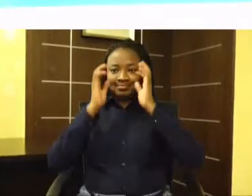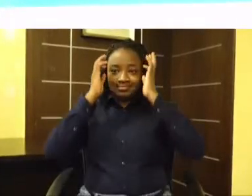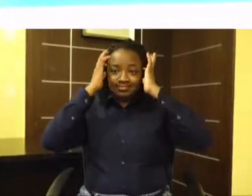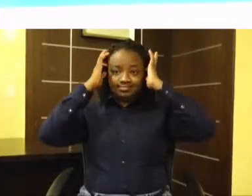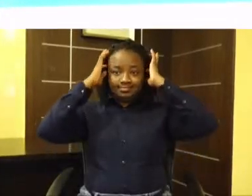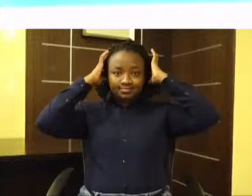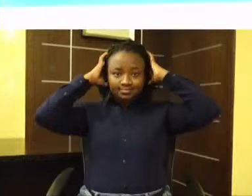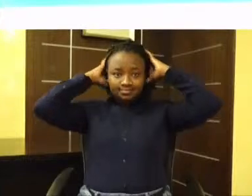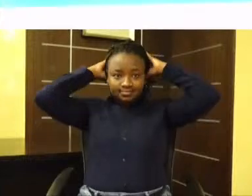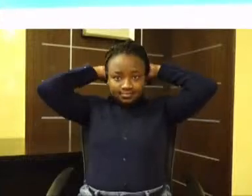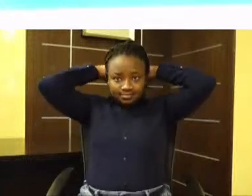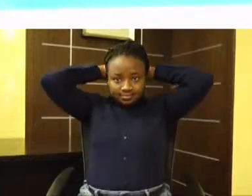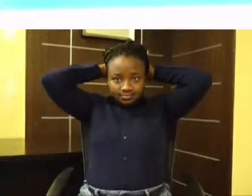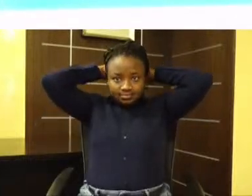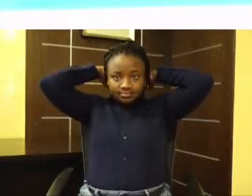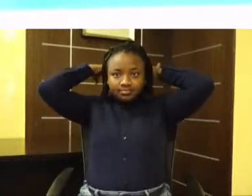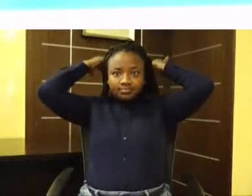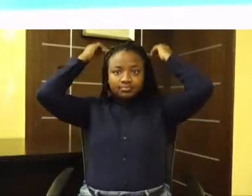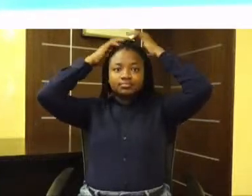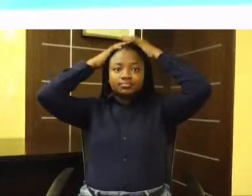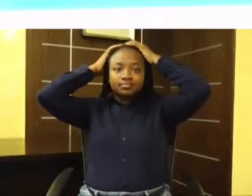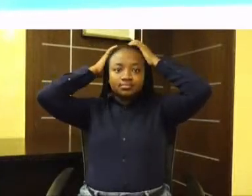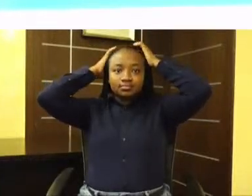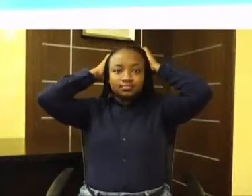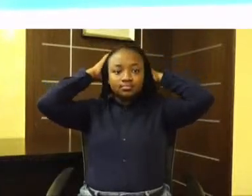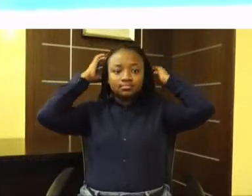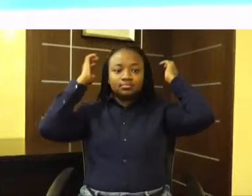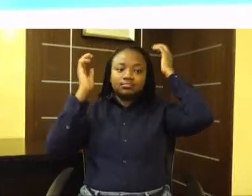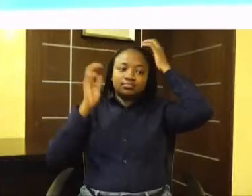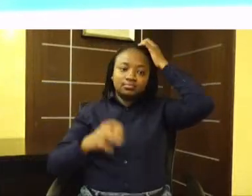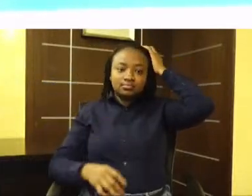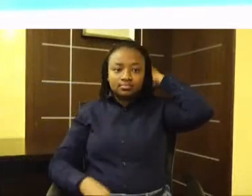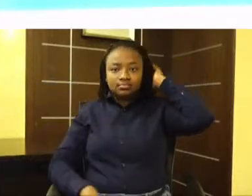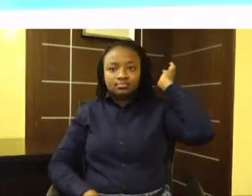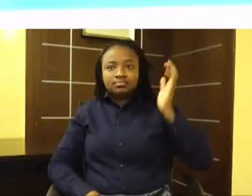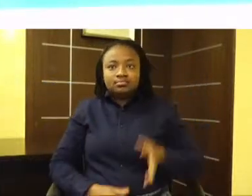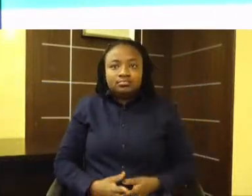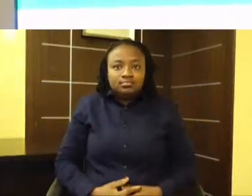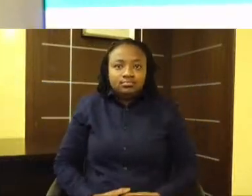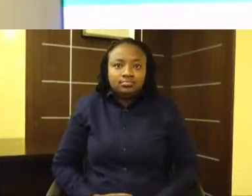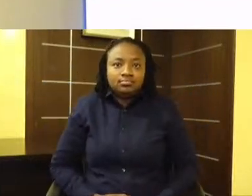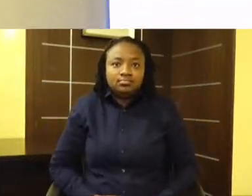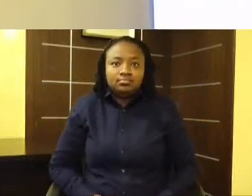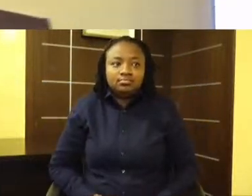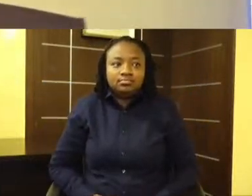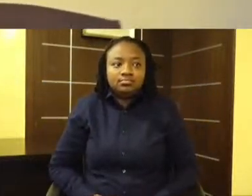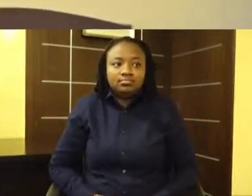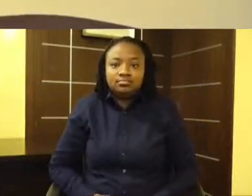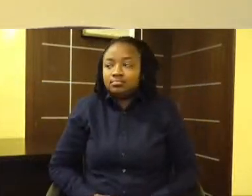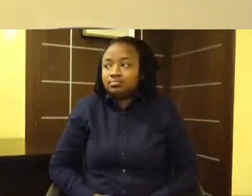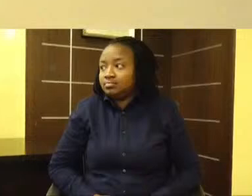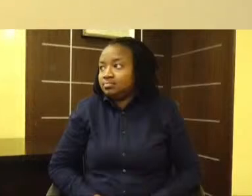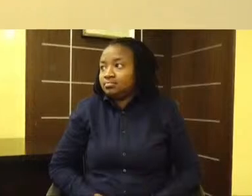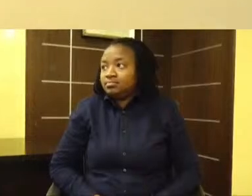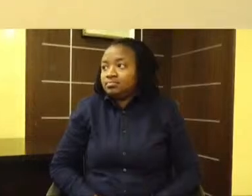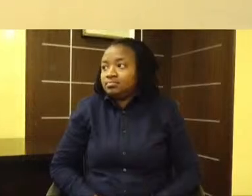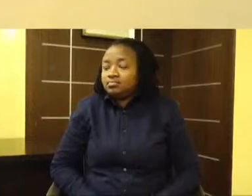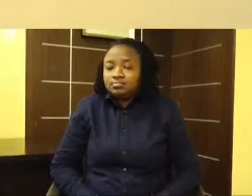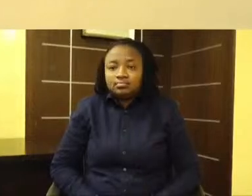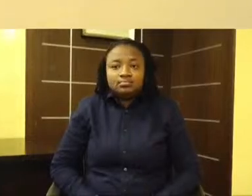Some, if you are hearing us, we are waiting for you to start testing your mic.